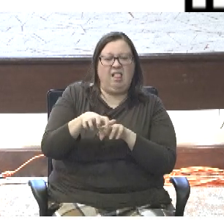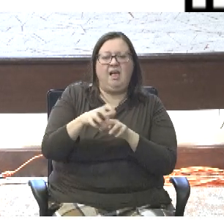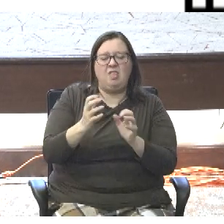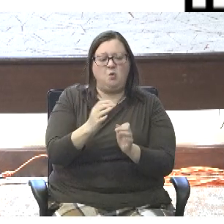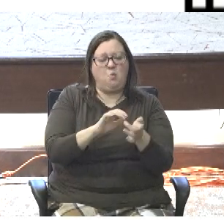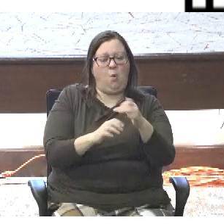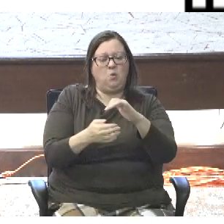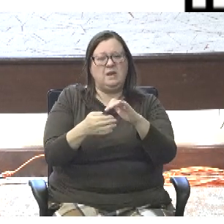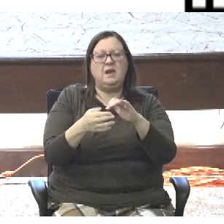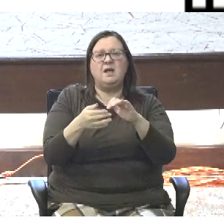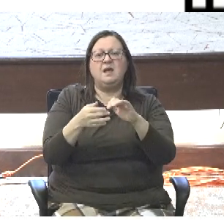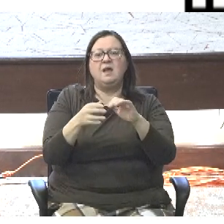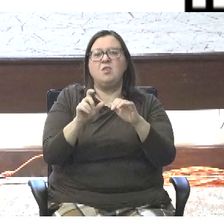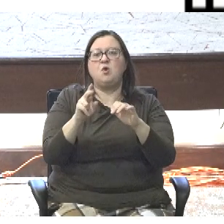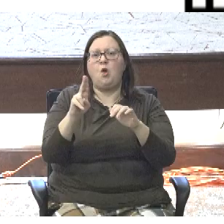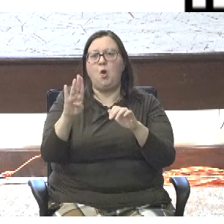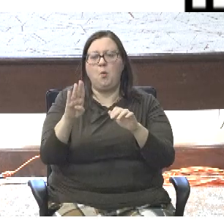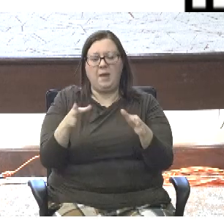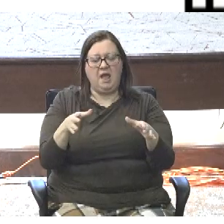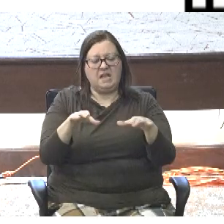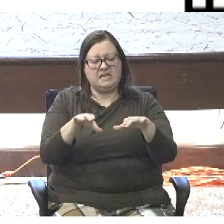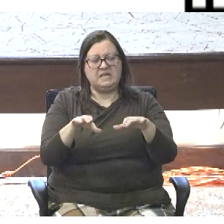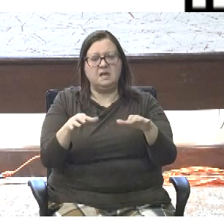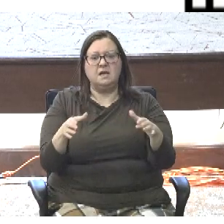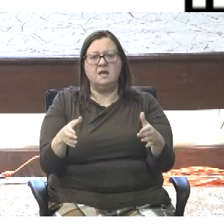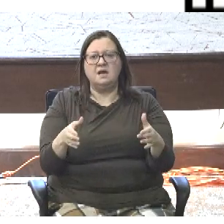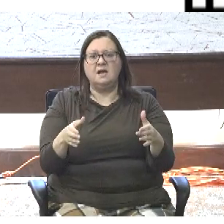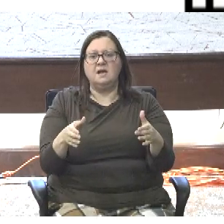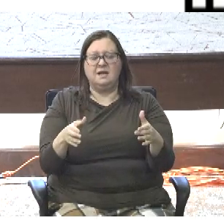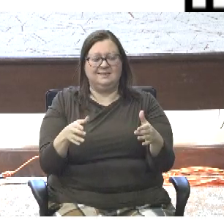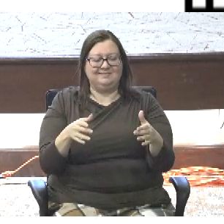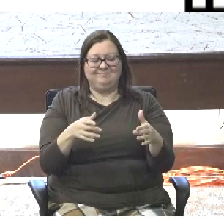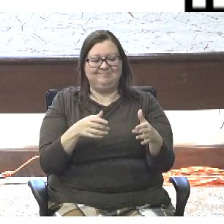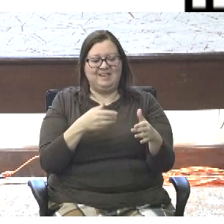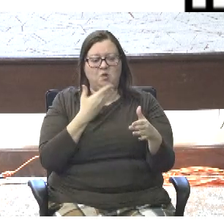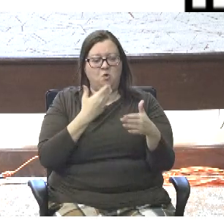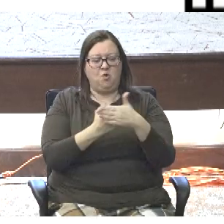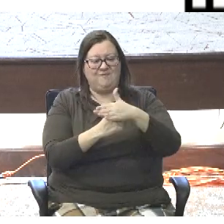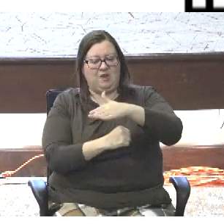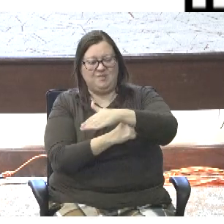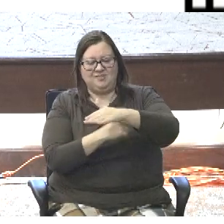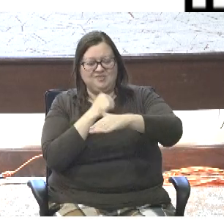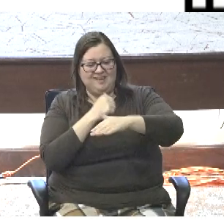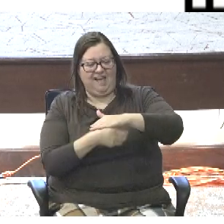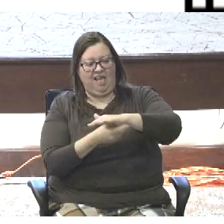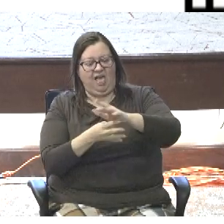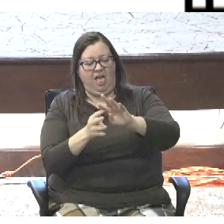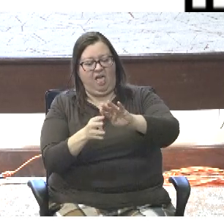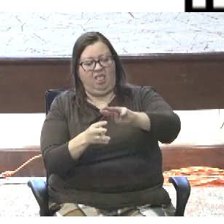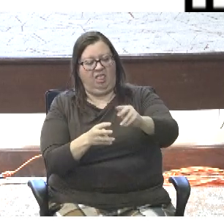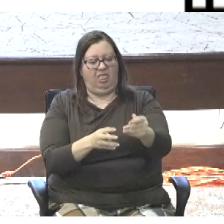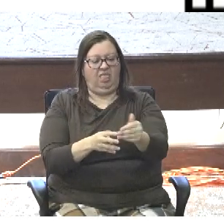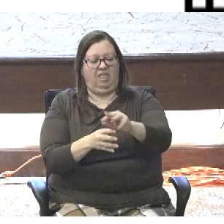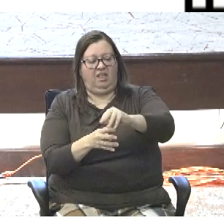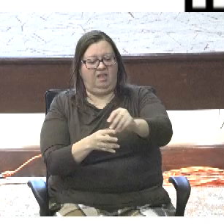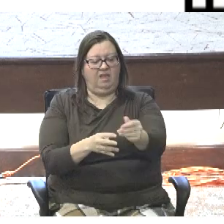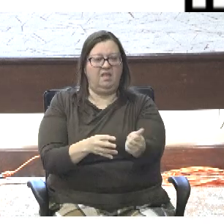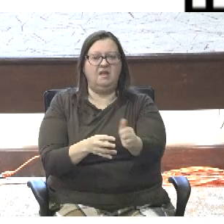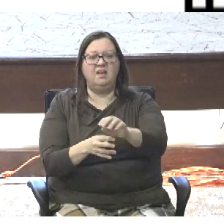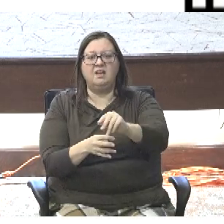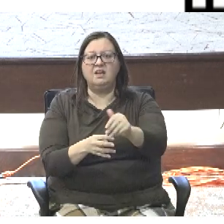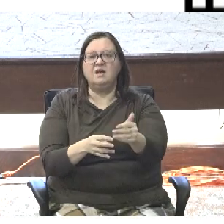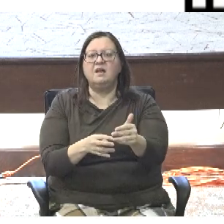that I showed you of the curb, where you don't have a good base material under the curb and it rolls over. What's